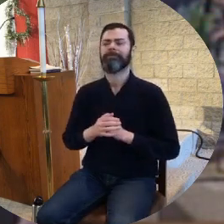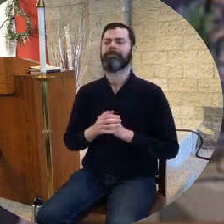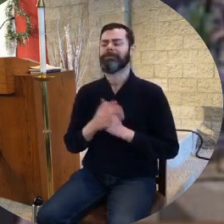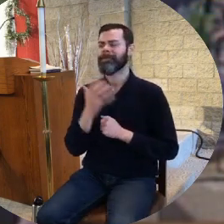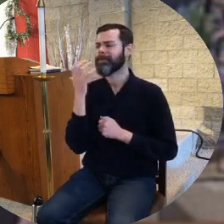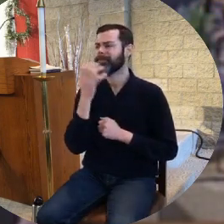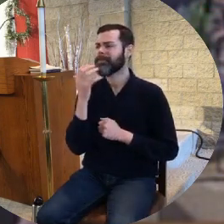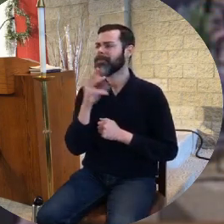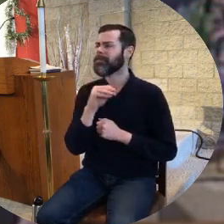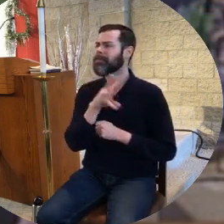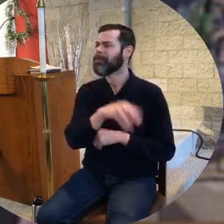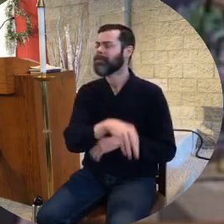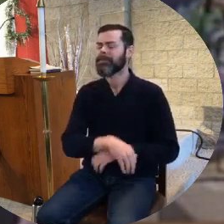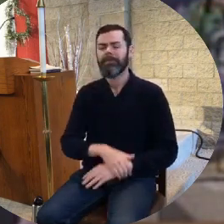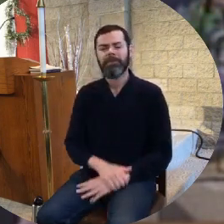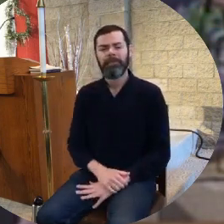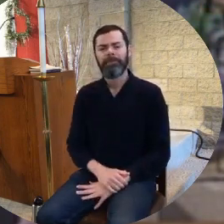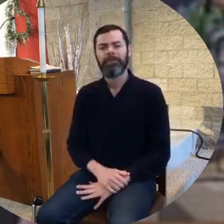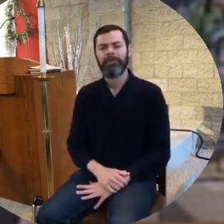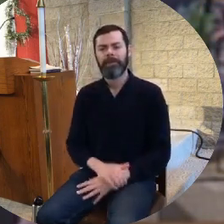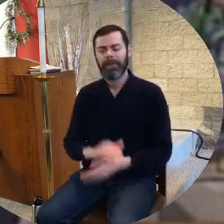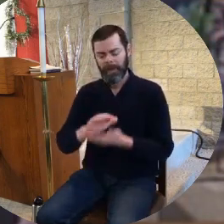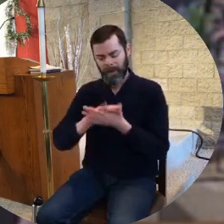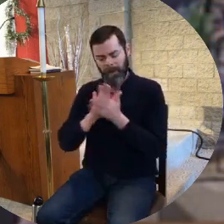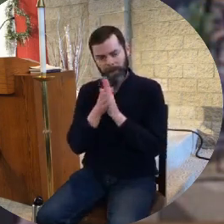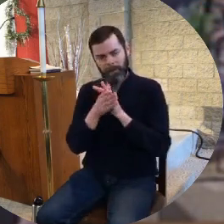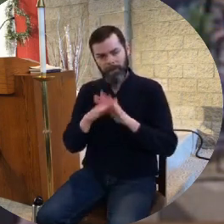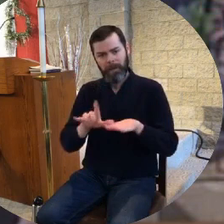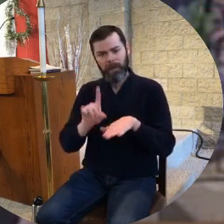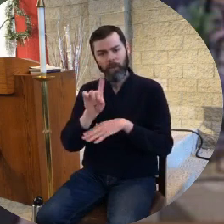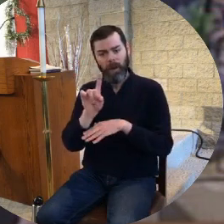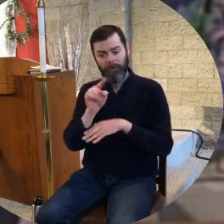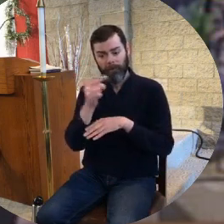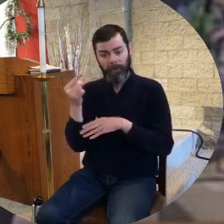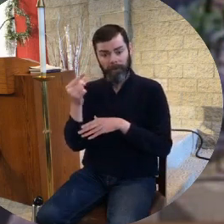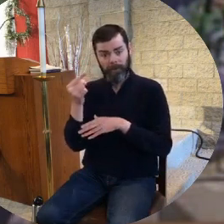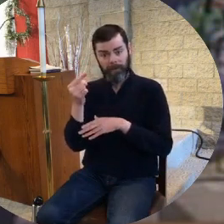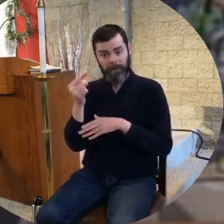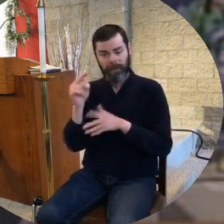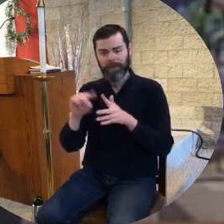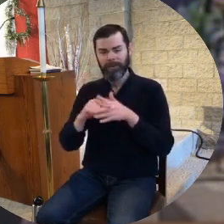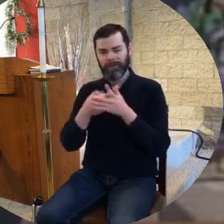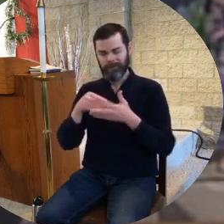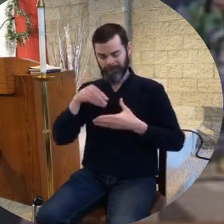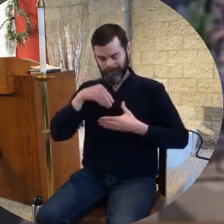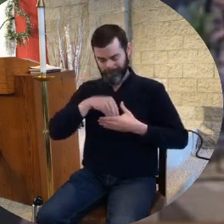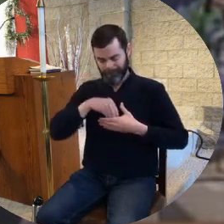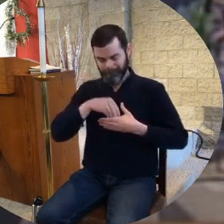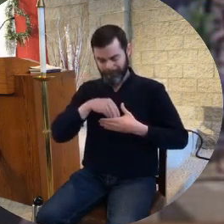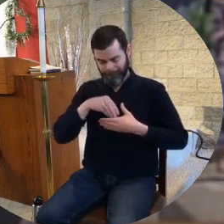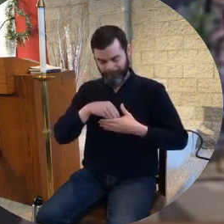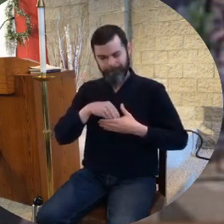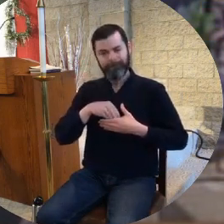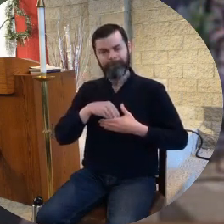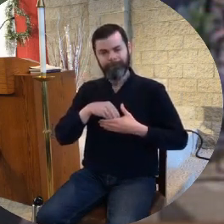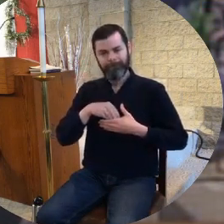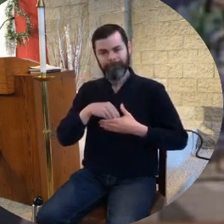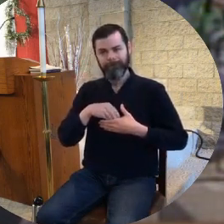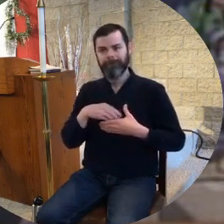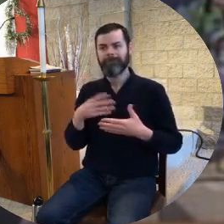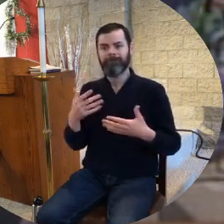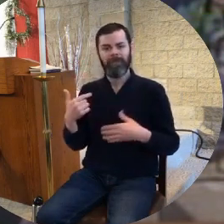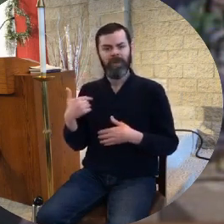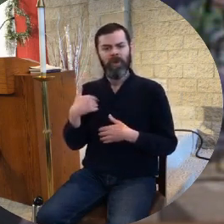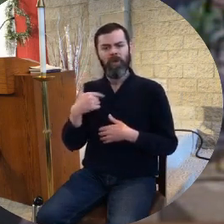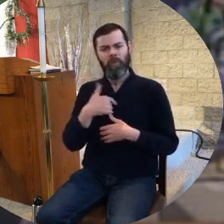Wow. He was about peace within first. And that's what I think we are called to be. So often we want to go change